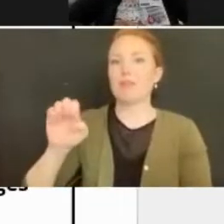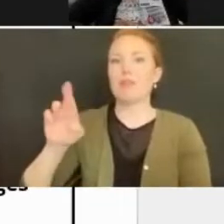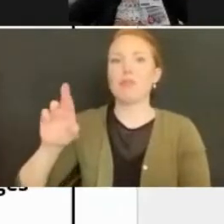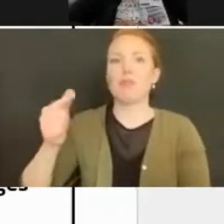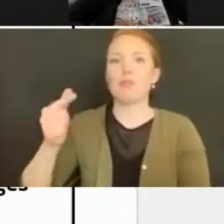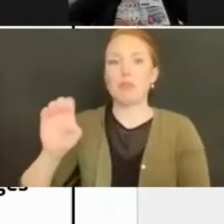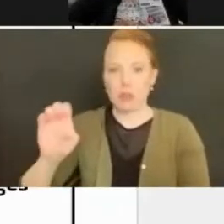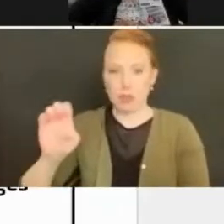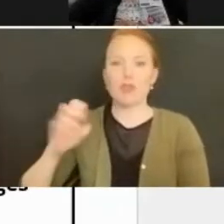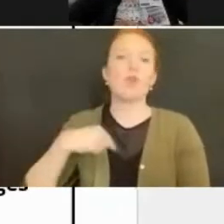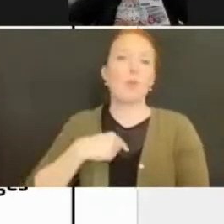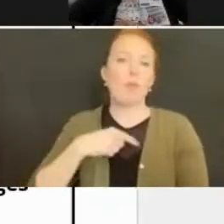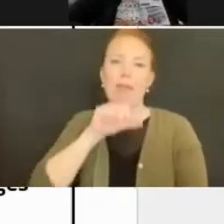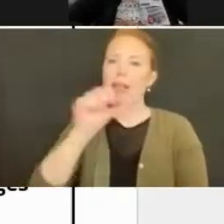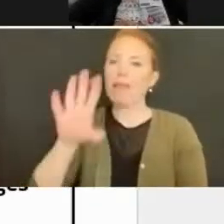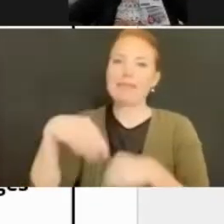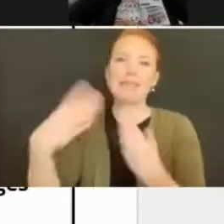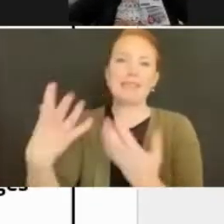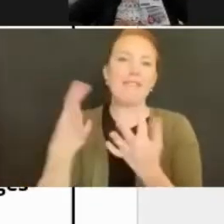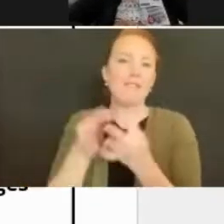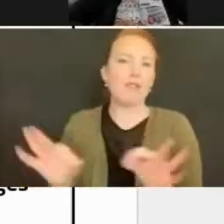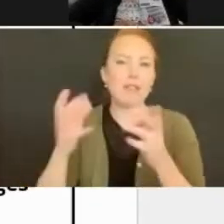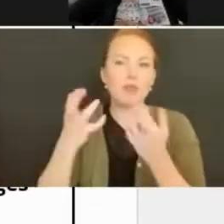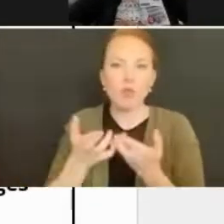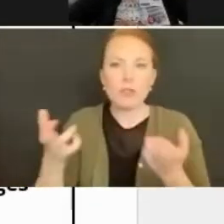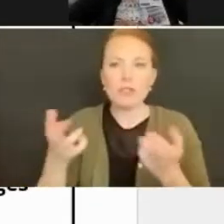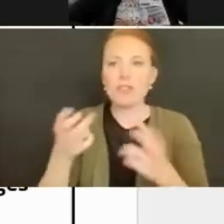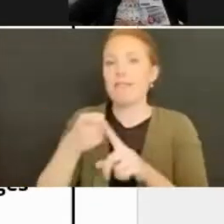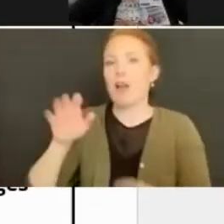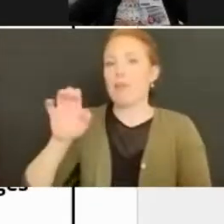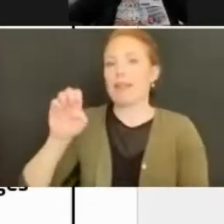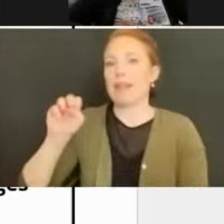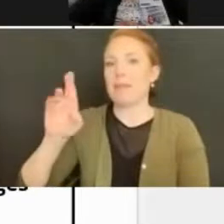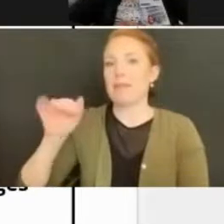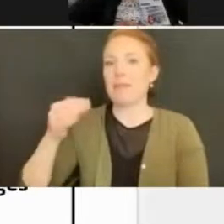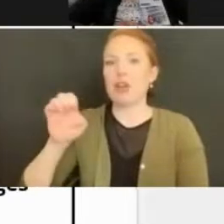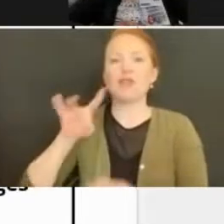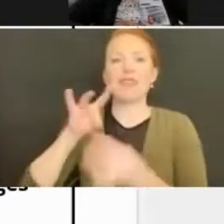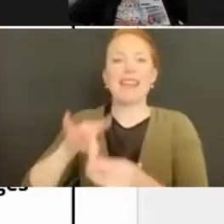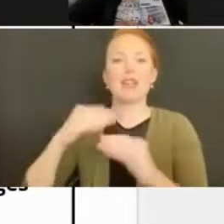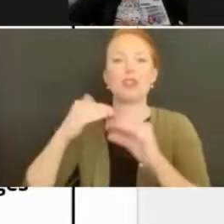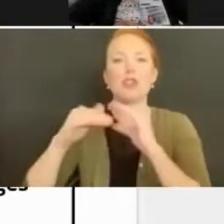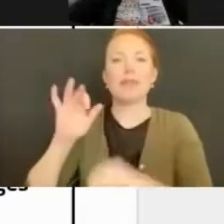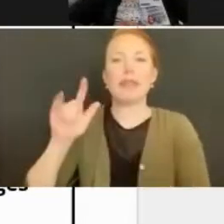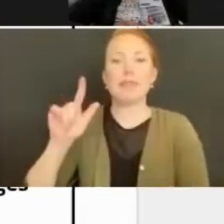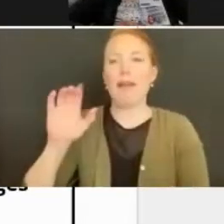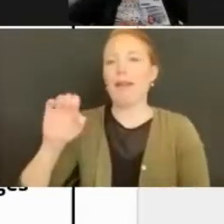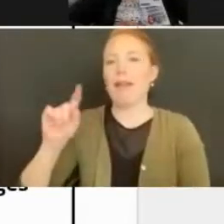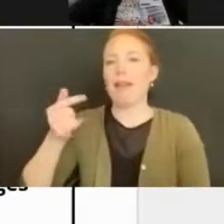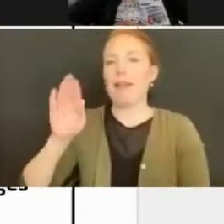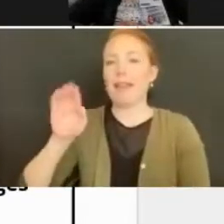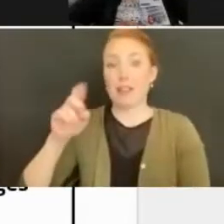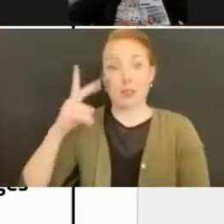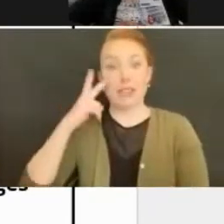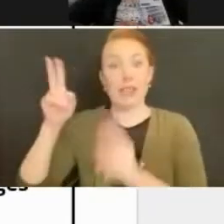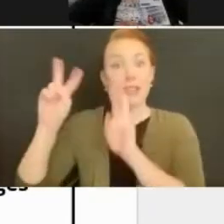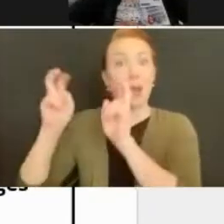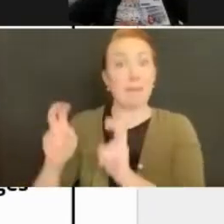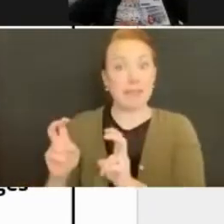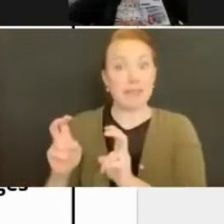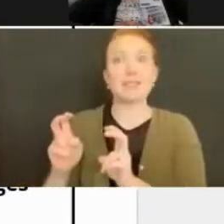you are some free resources from Emerge around email etiquette. Look at the topics on the right side that we like to